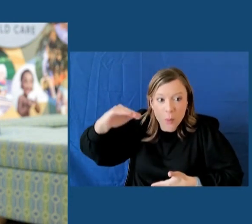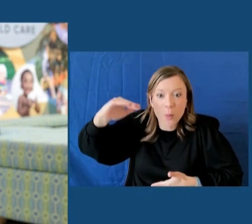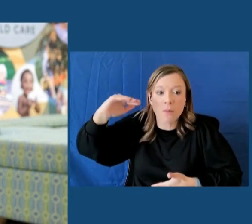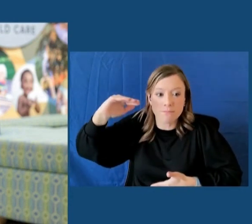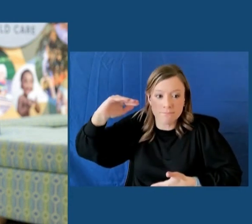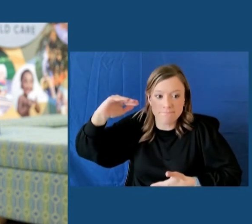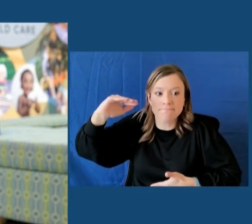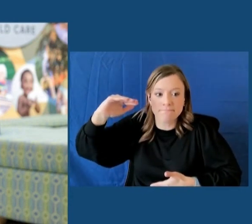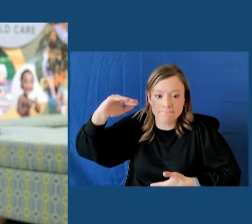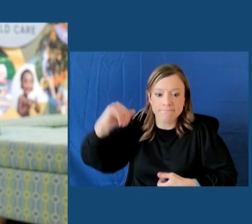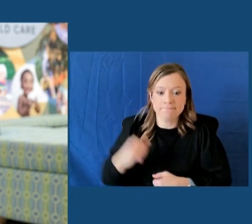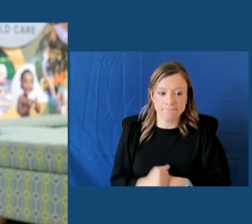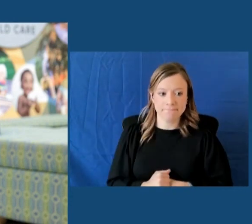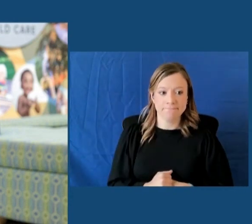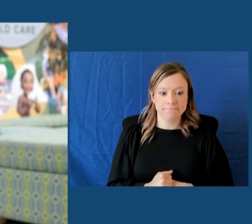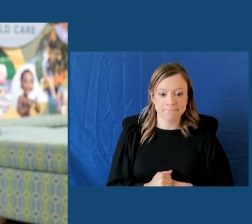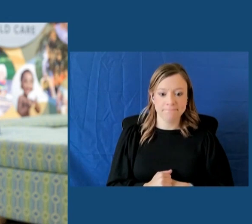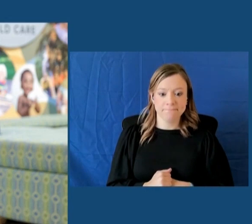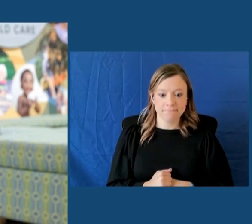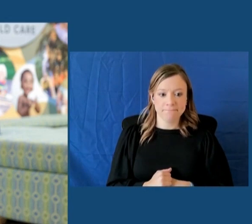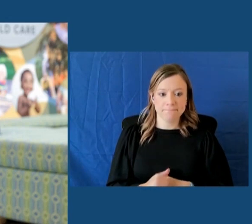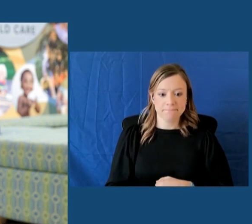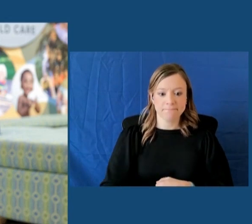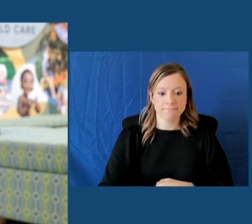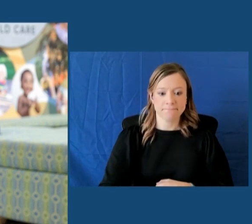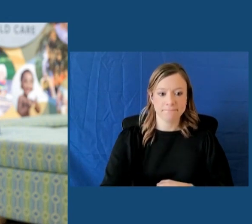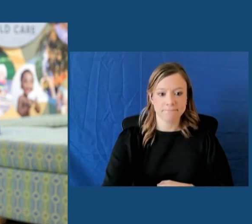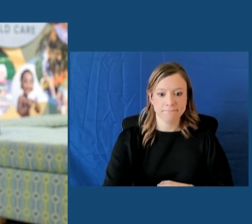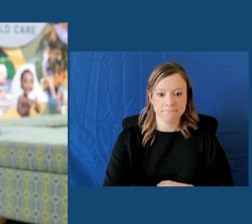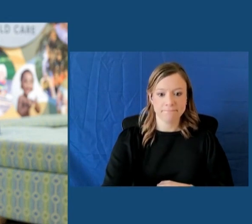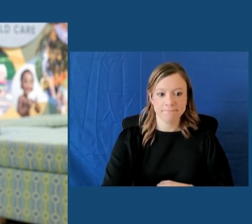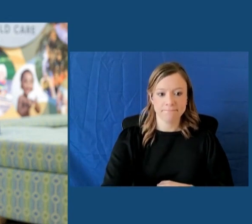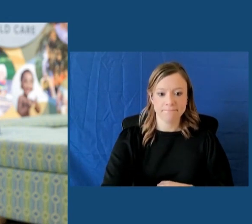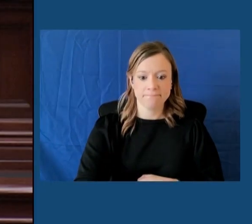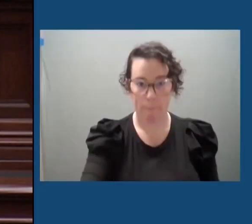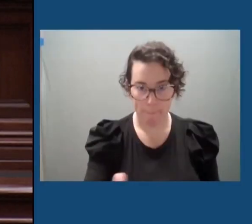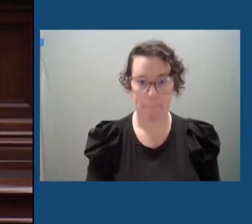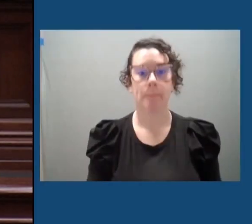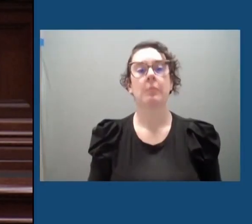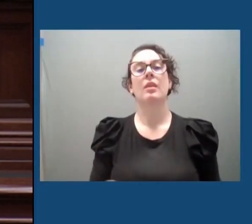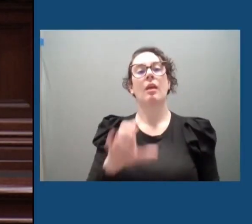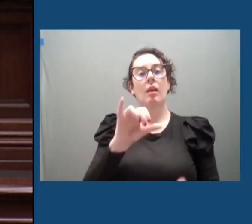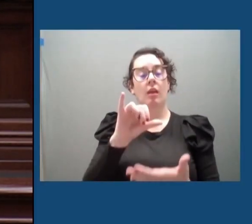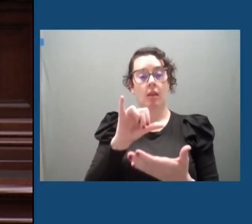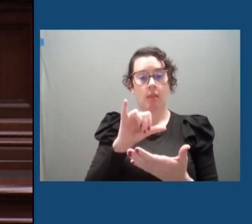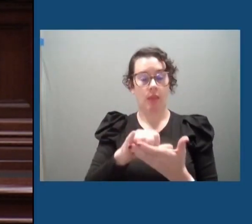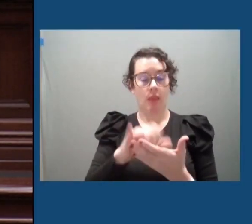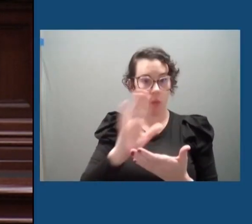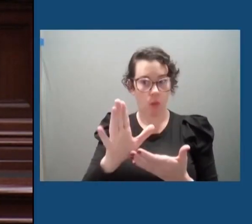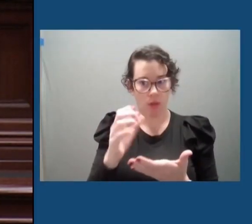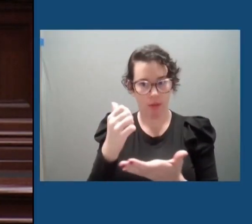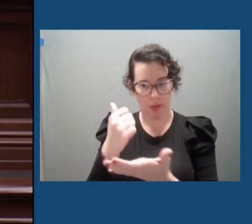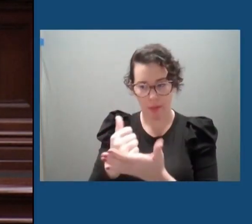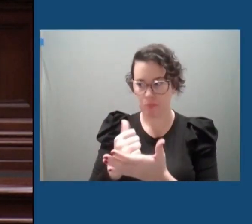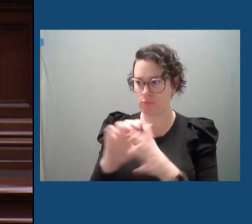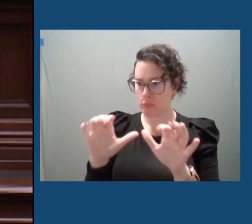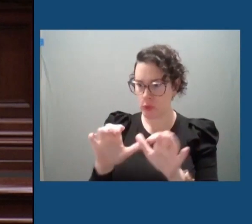we'll pursue the common good with common sense by seeking common